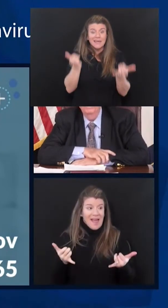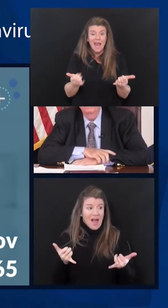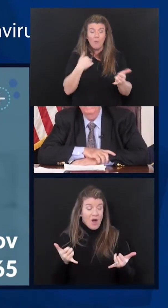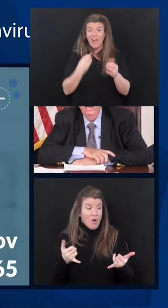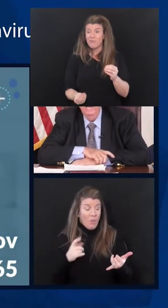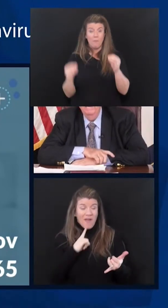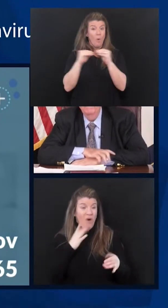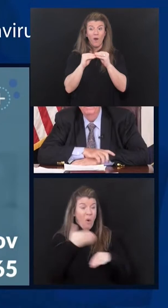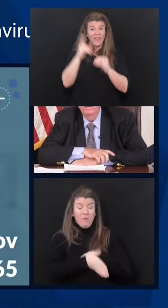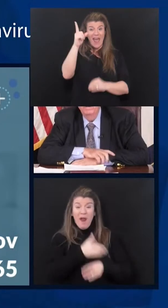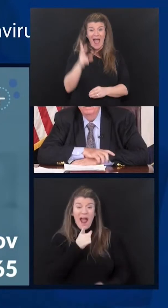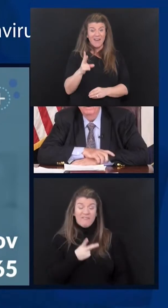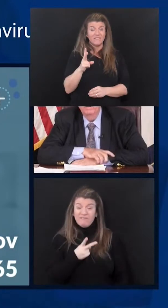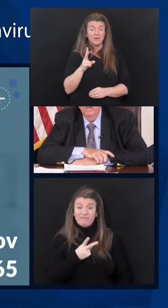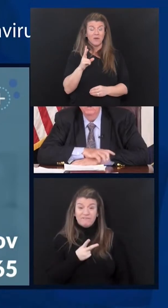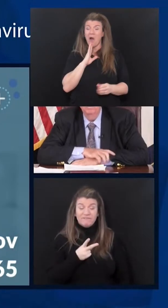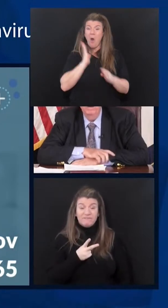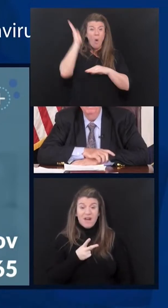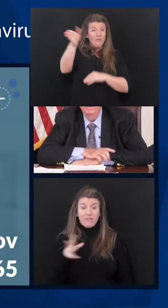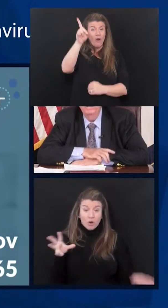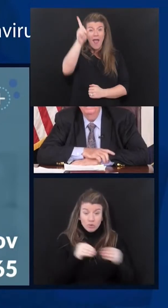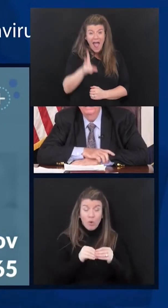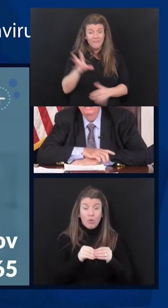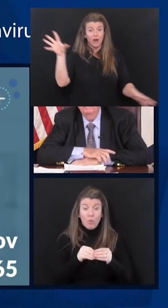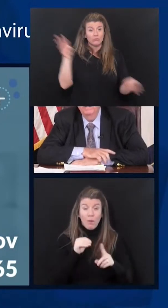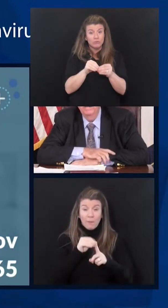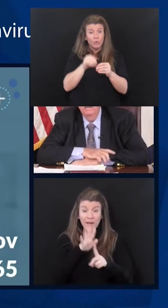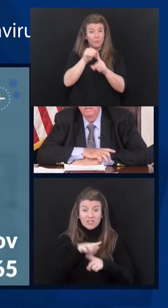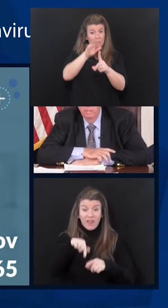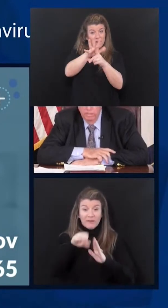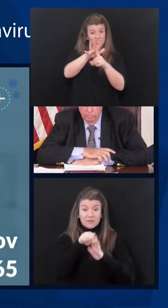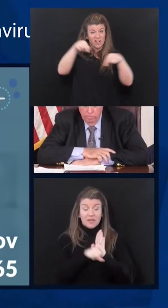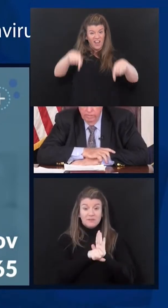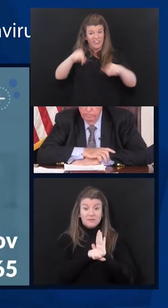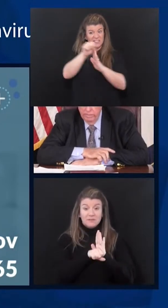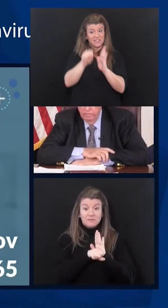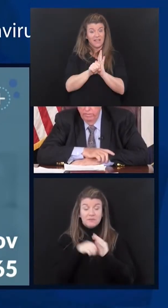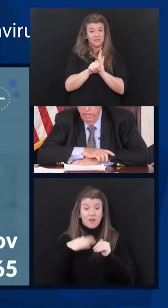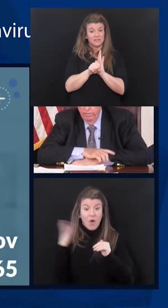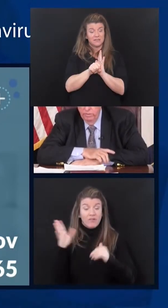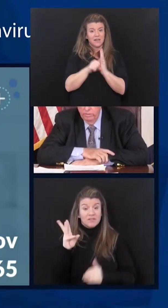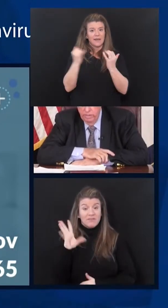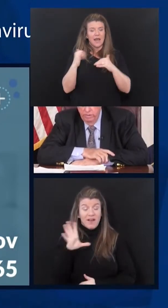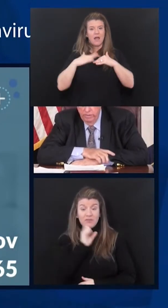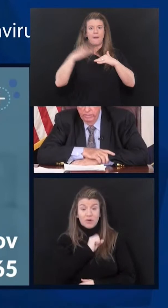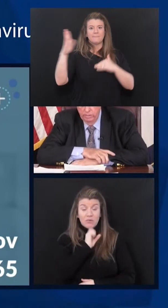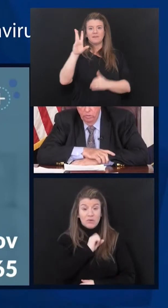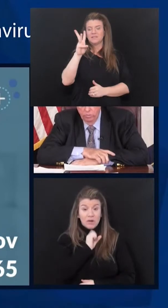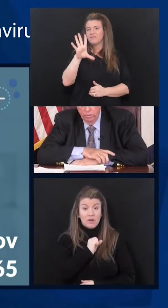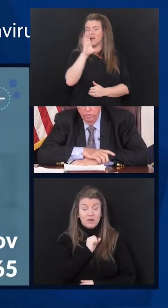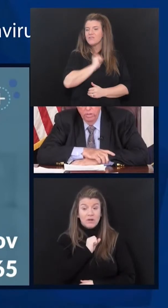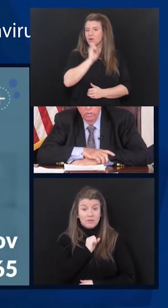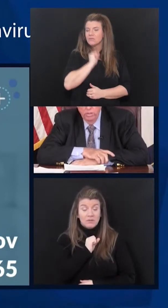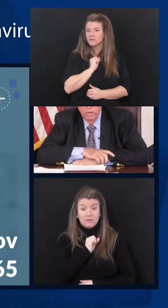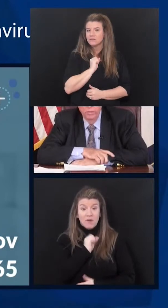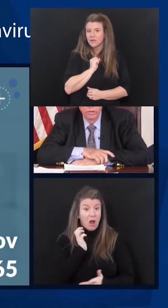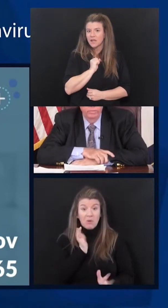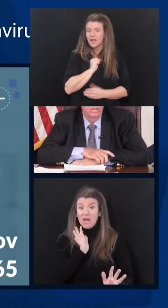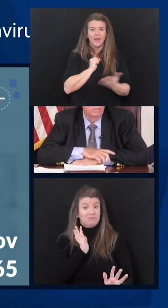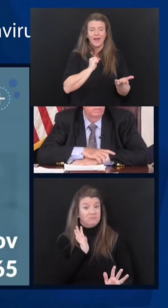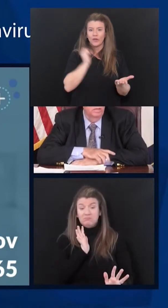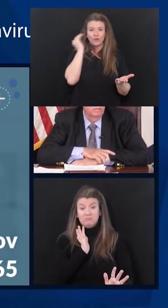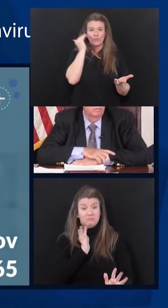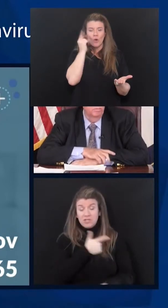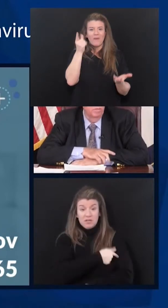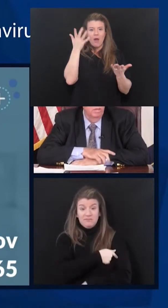half, well over half of our total population in this state that's above 65 years of age and older, that